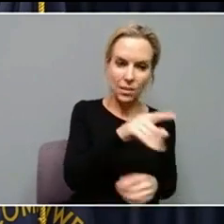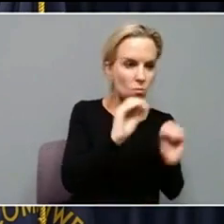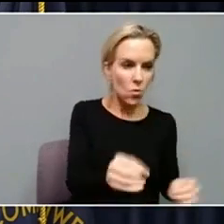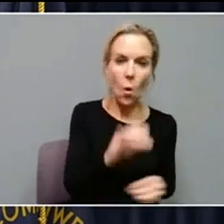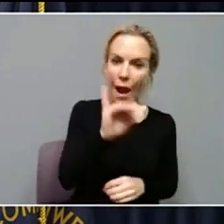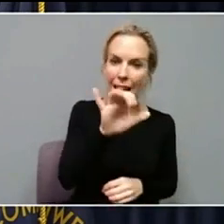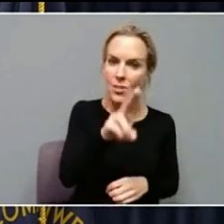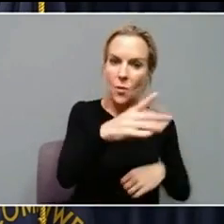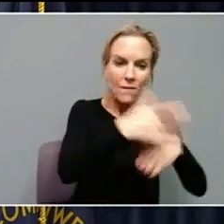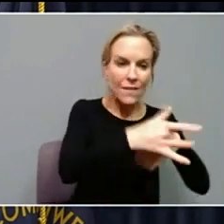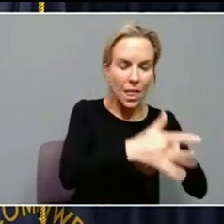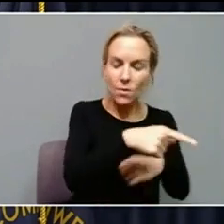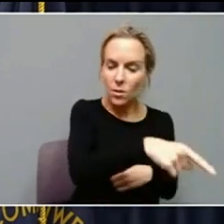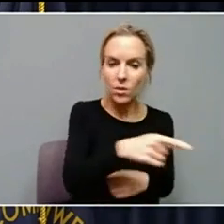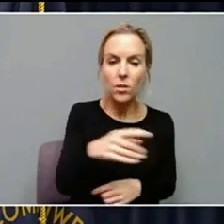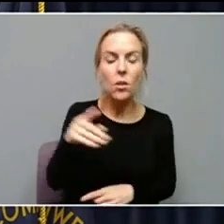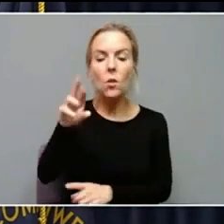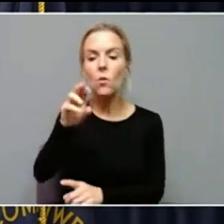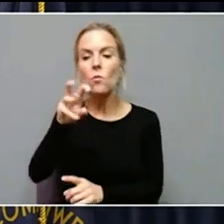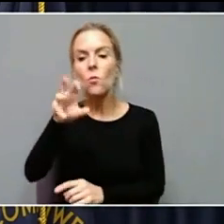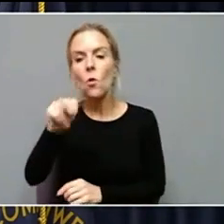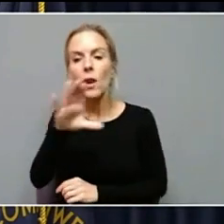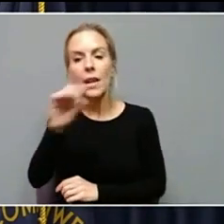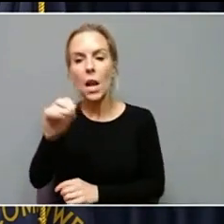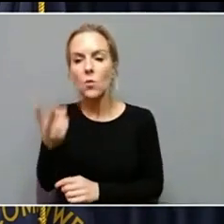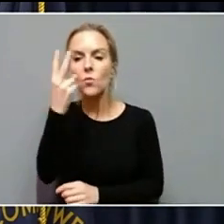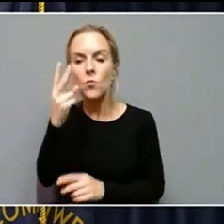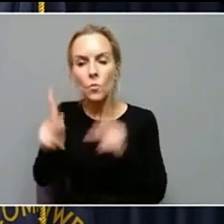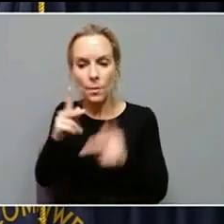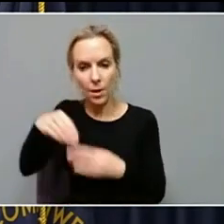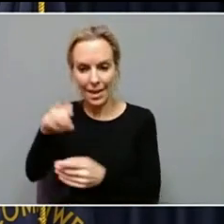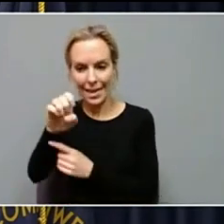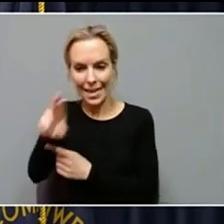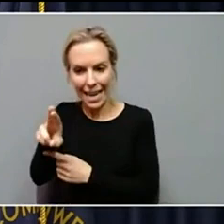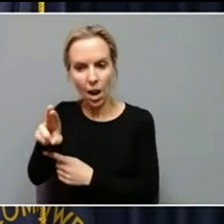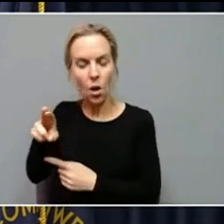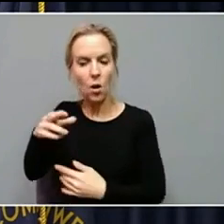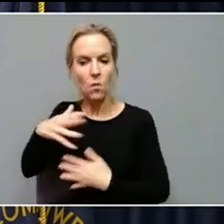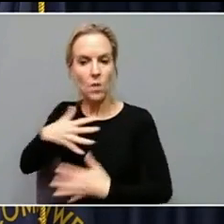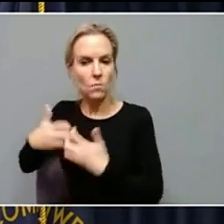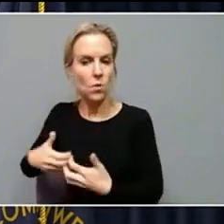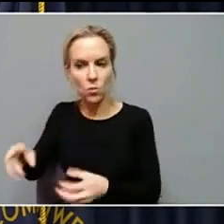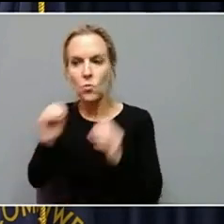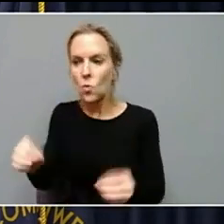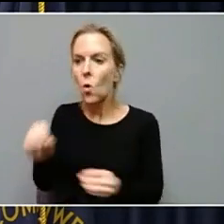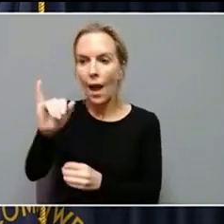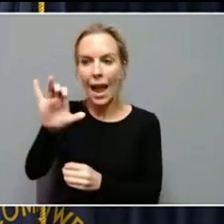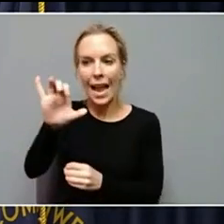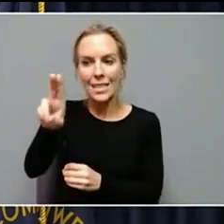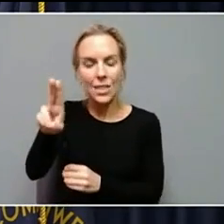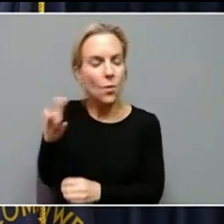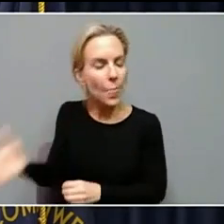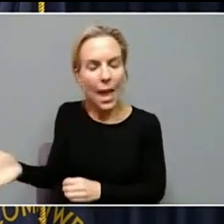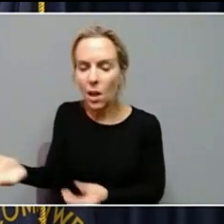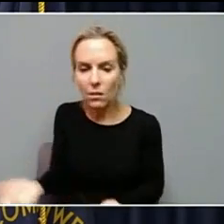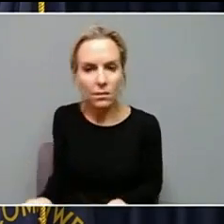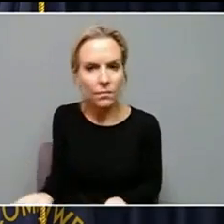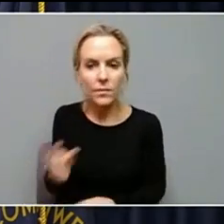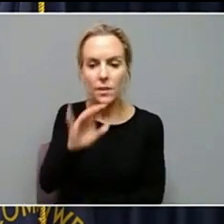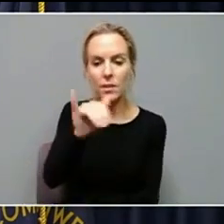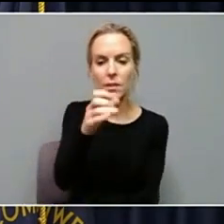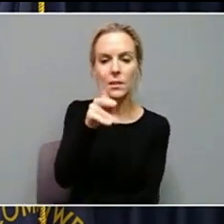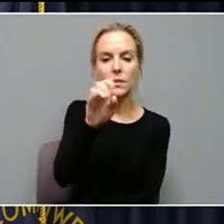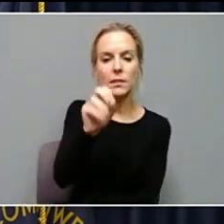Hospital, 2 ventilated patients in the ER, unable to transfer, no ICUs there. Jackson